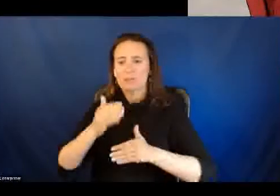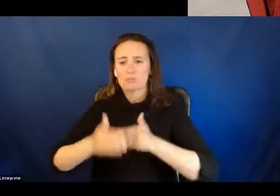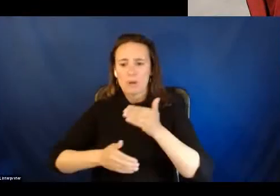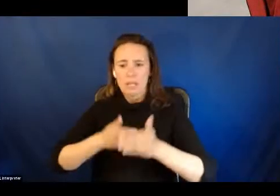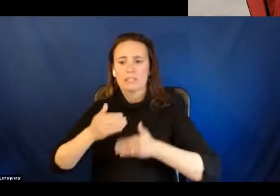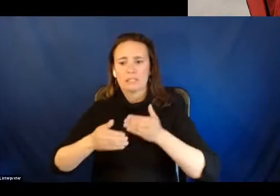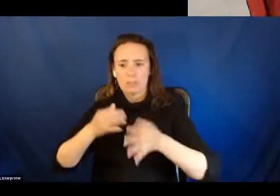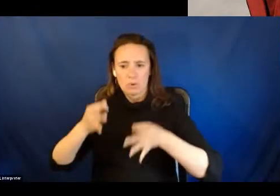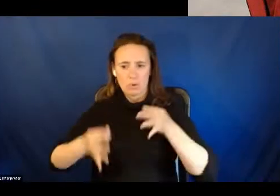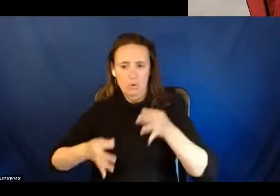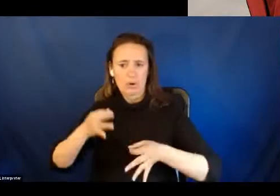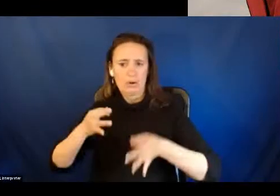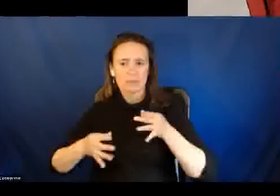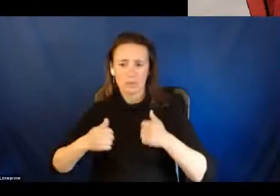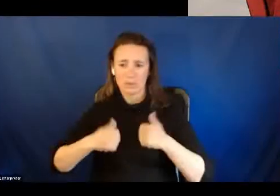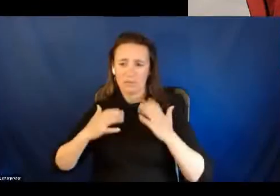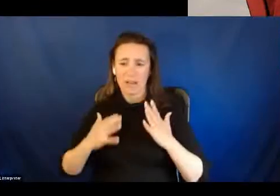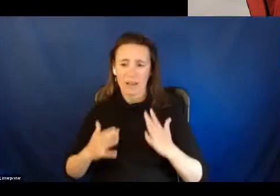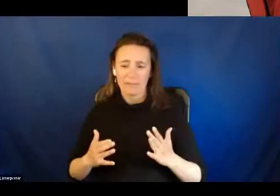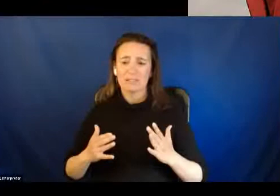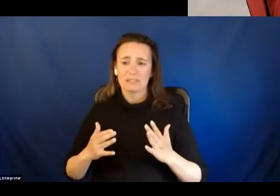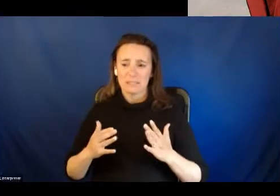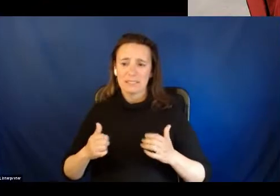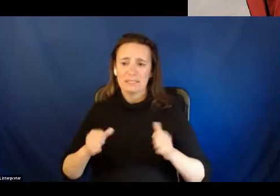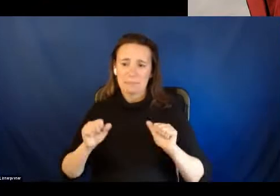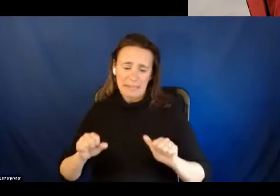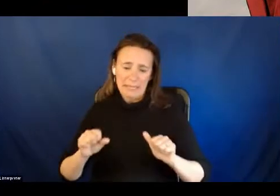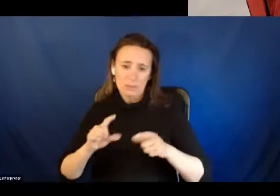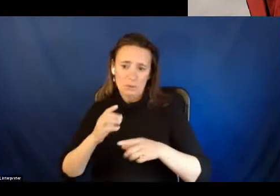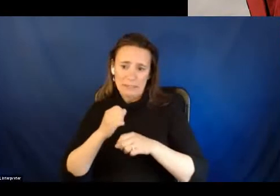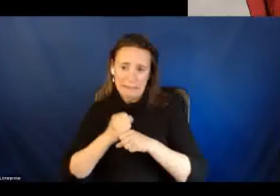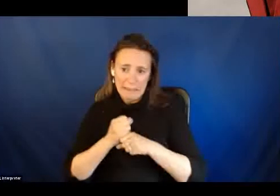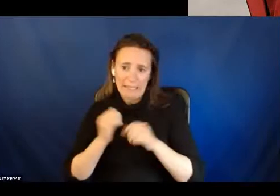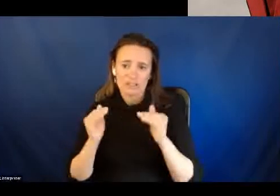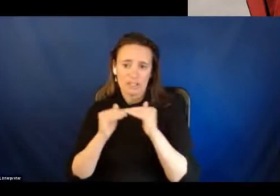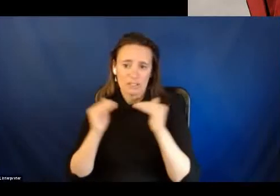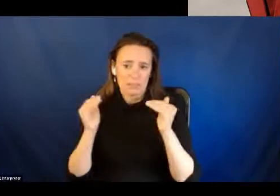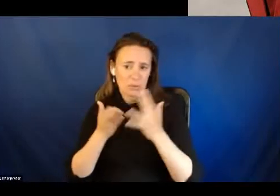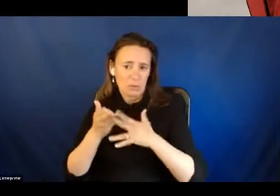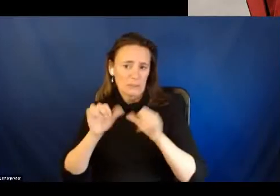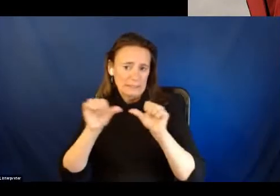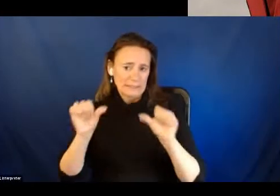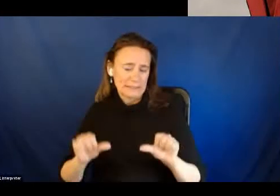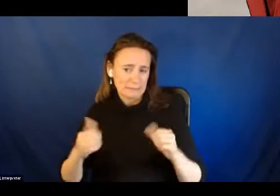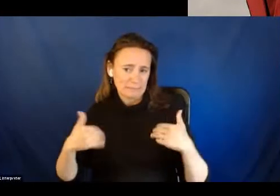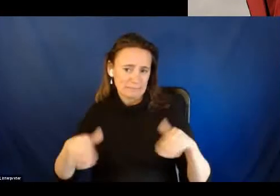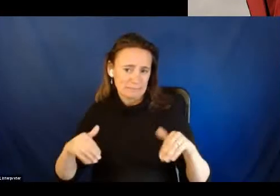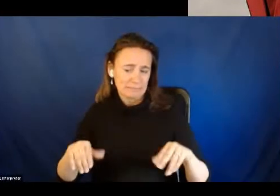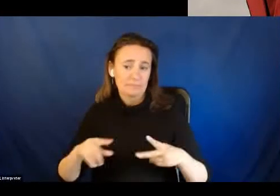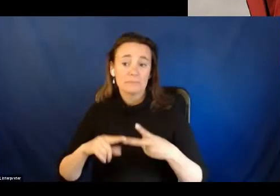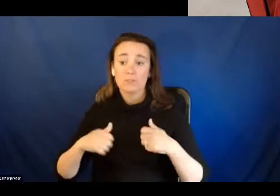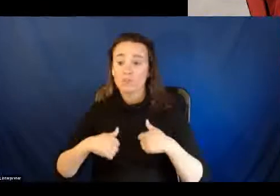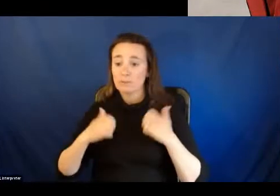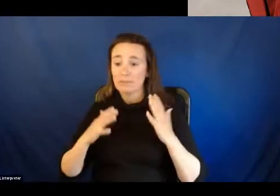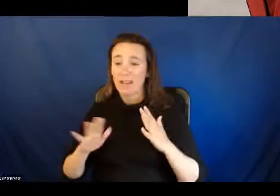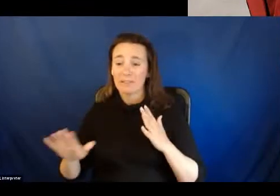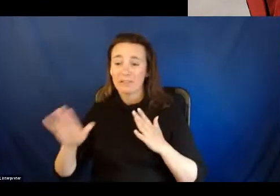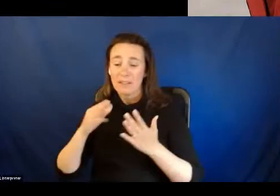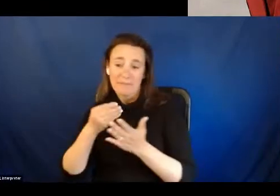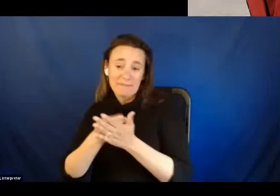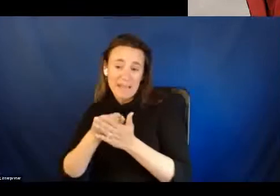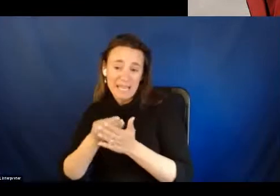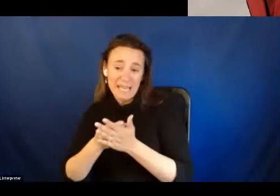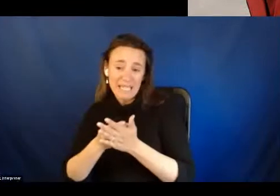justice through that system. It's also negatively impacted a lot of survivors' finances, housing, and health, and